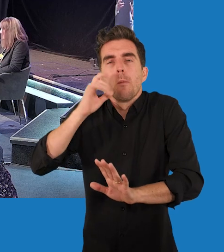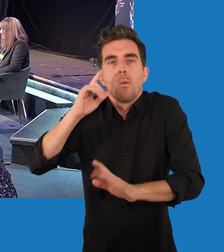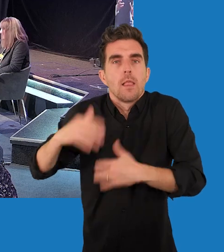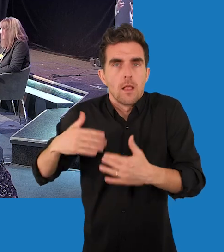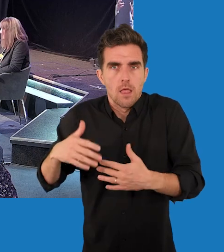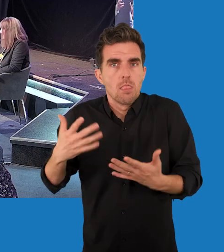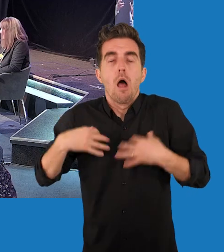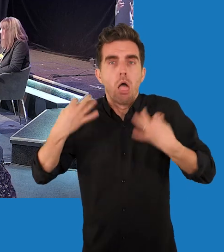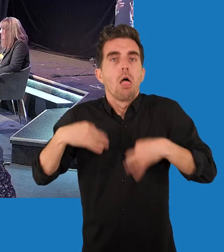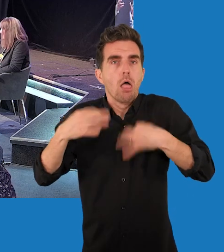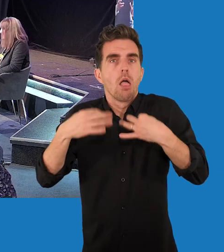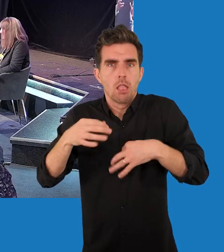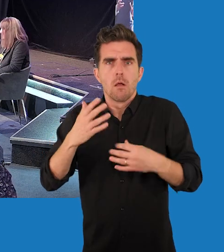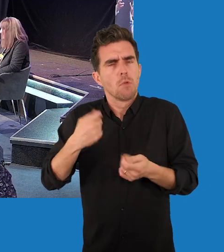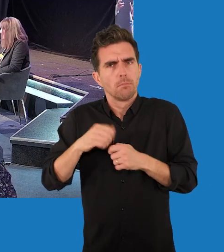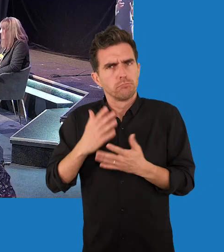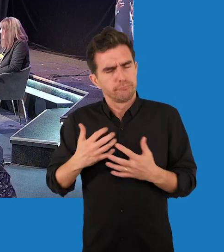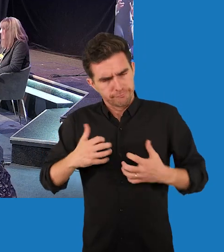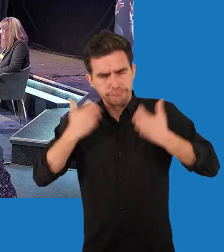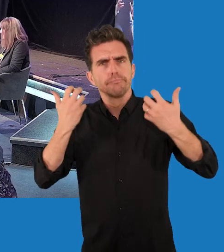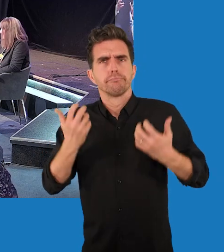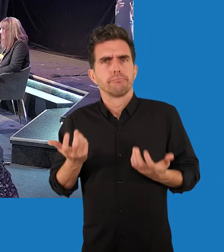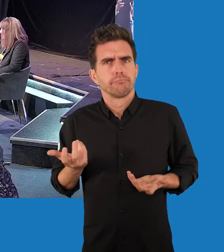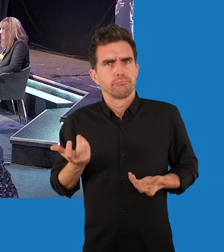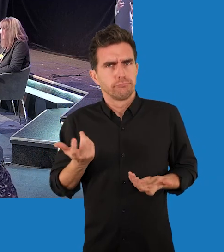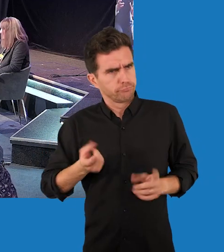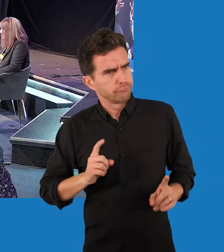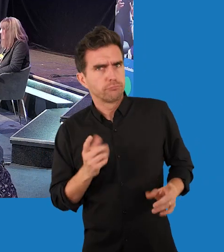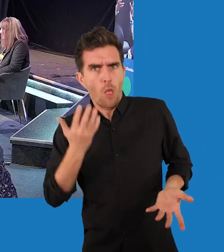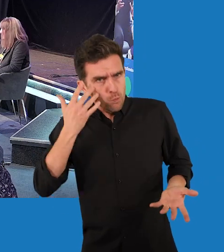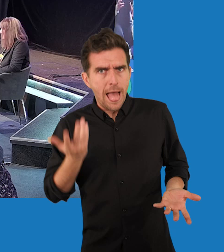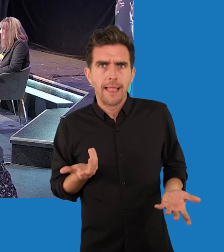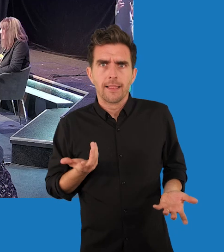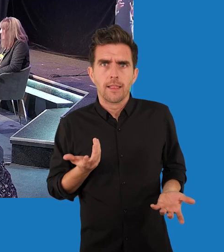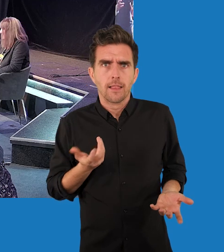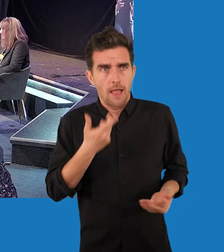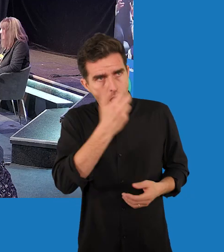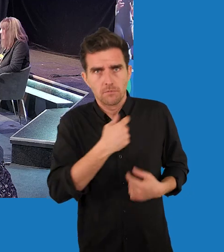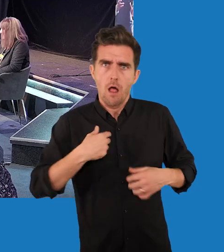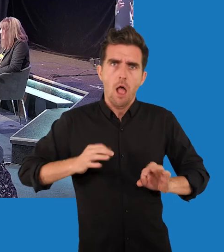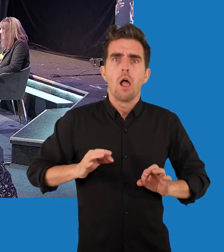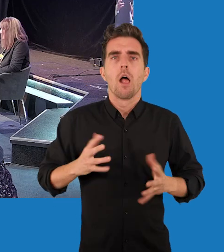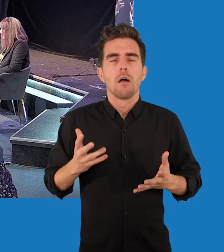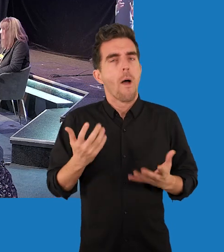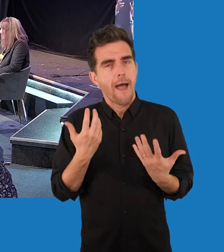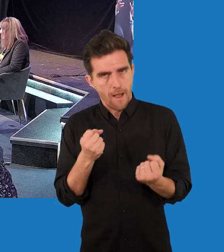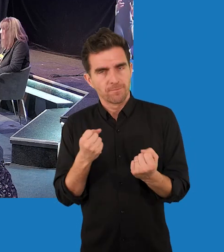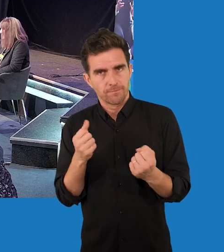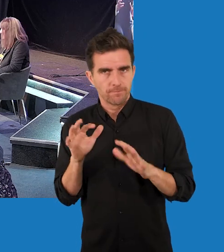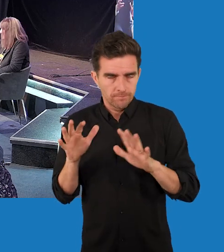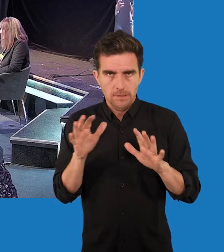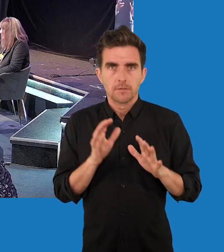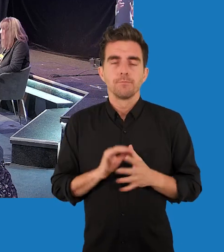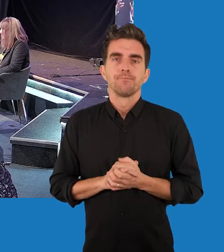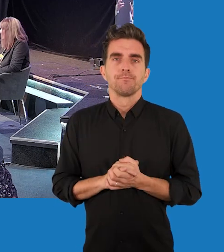coming. Bear with us, there have been delays. And that provokes real anger and